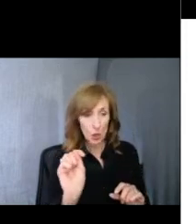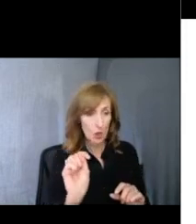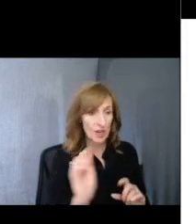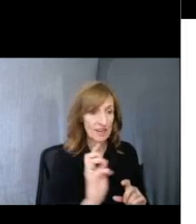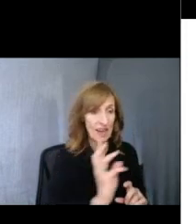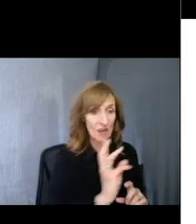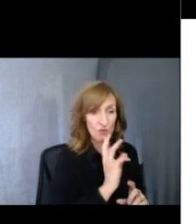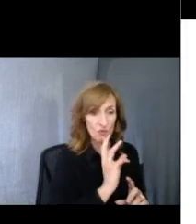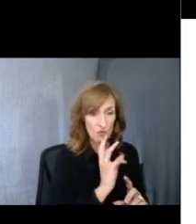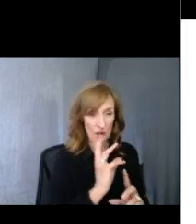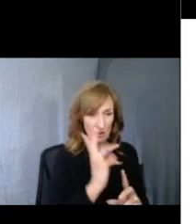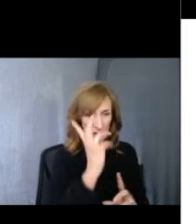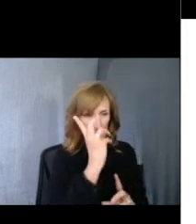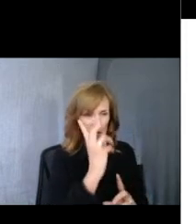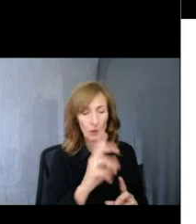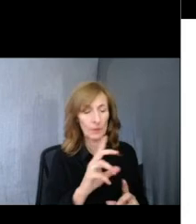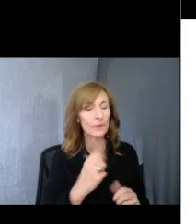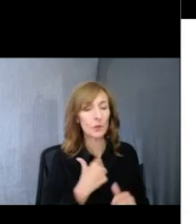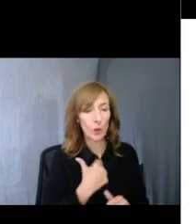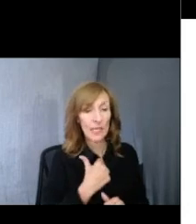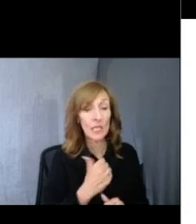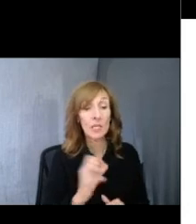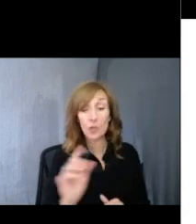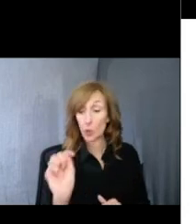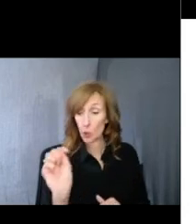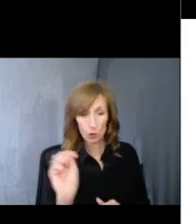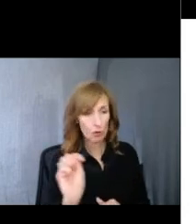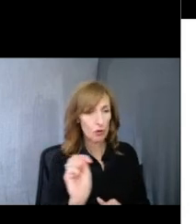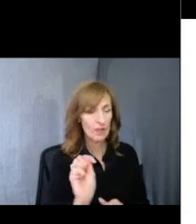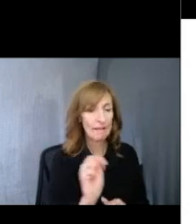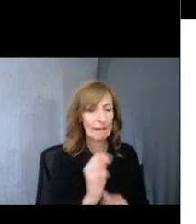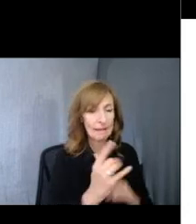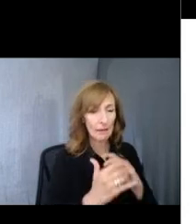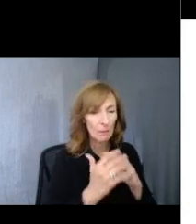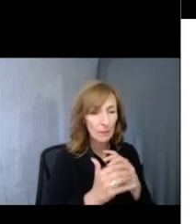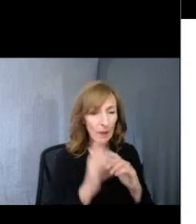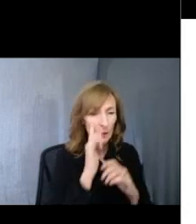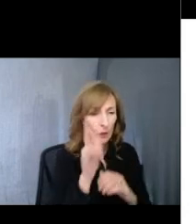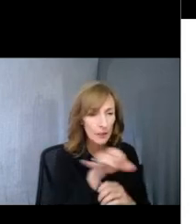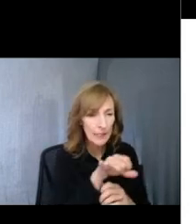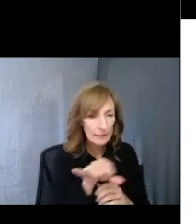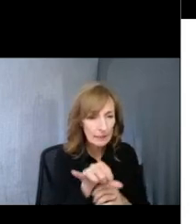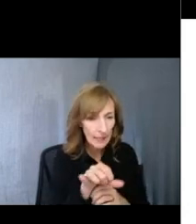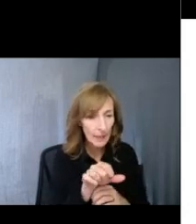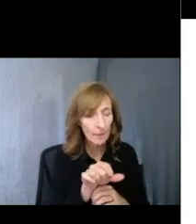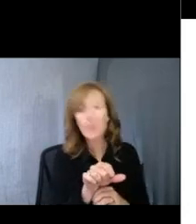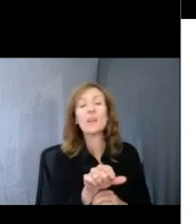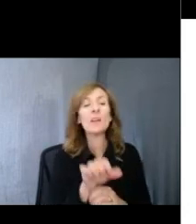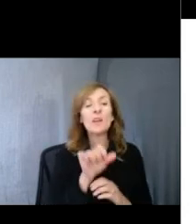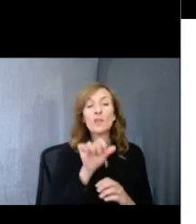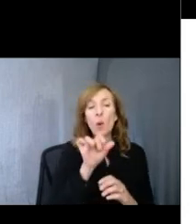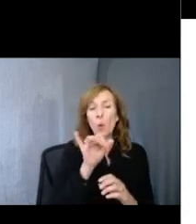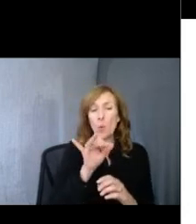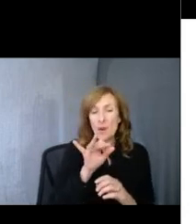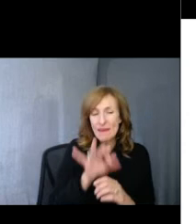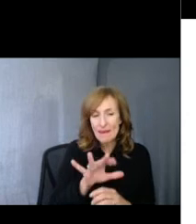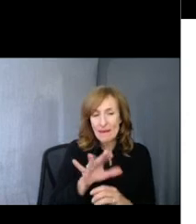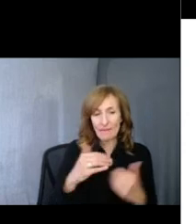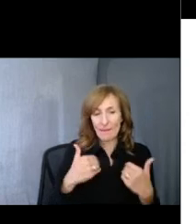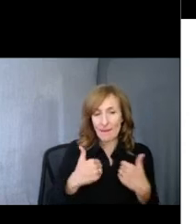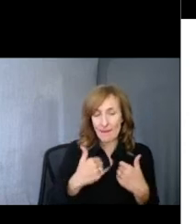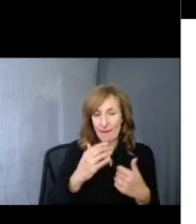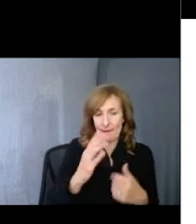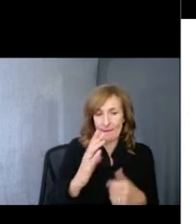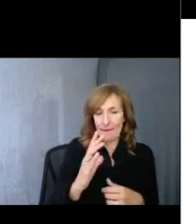a dehydrated patient, I am going to expect that they're going to have concentrated urine. So if I have a cat that